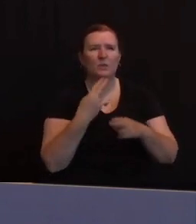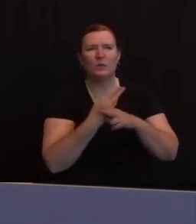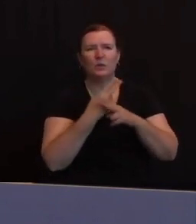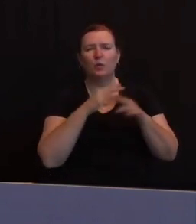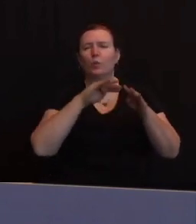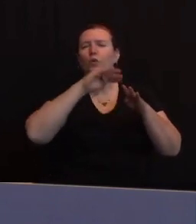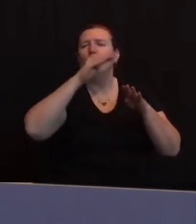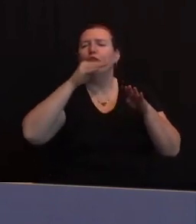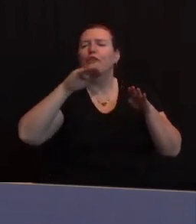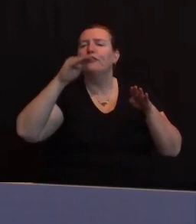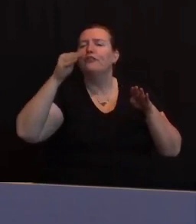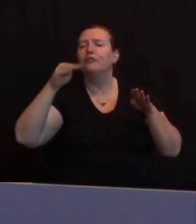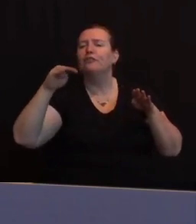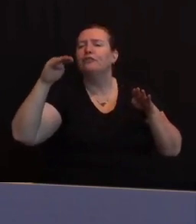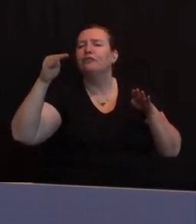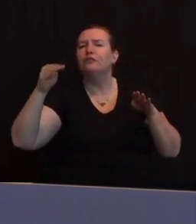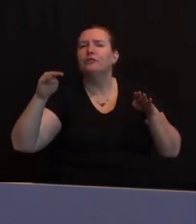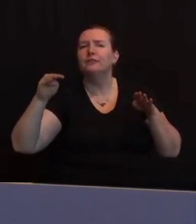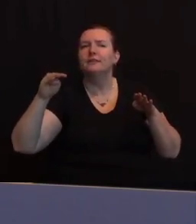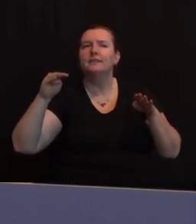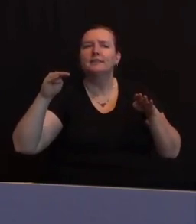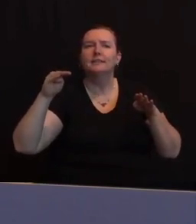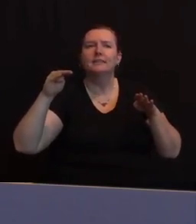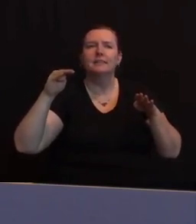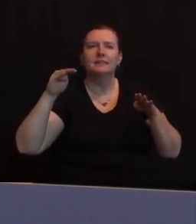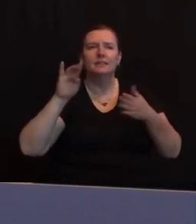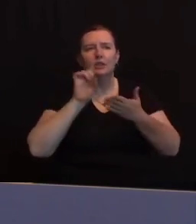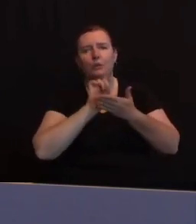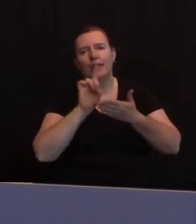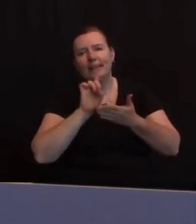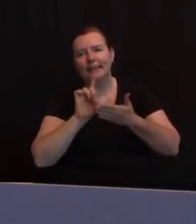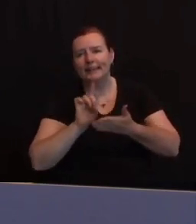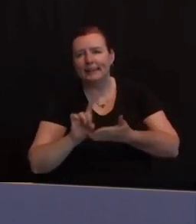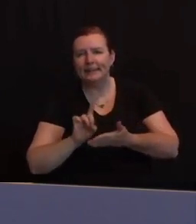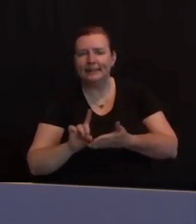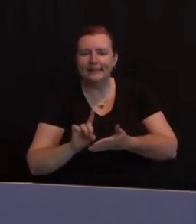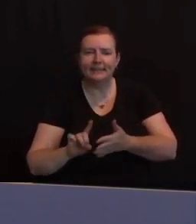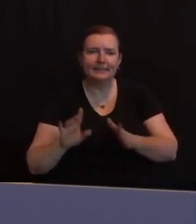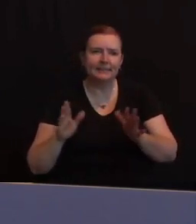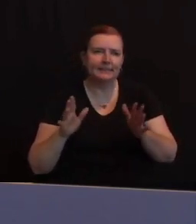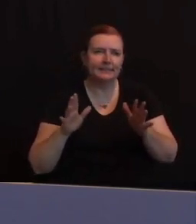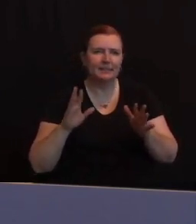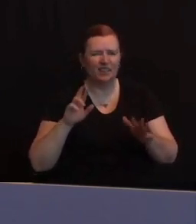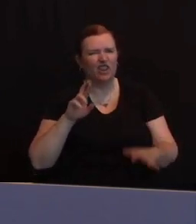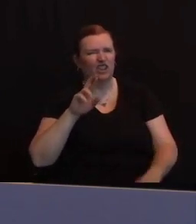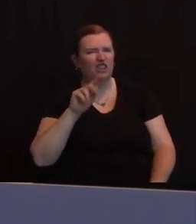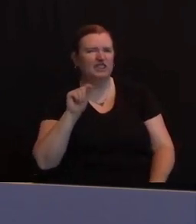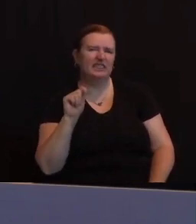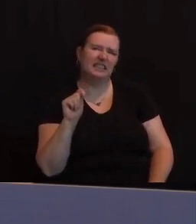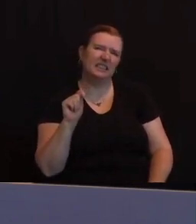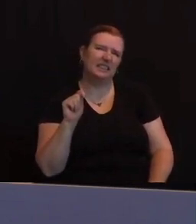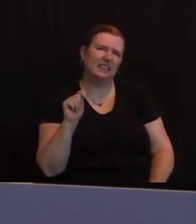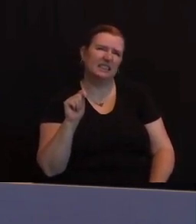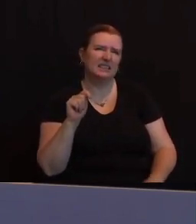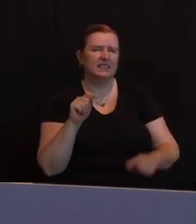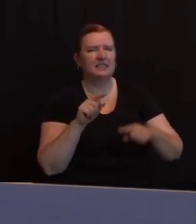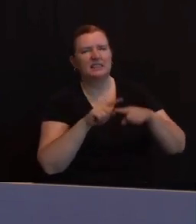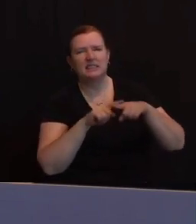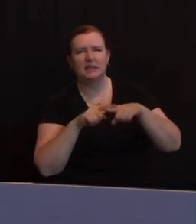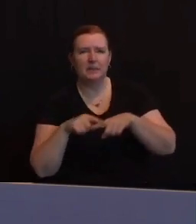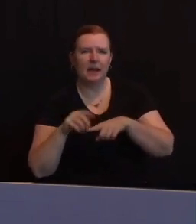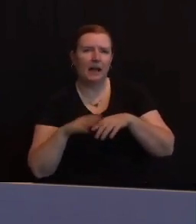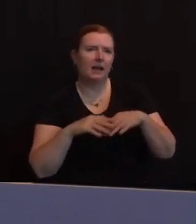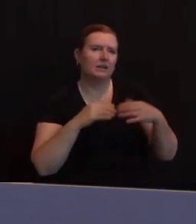number of cases over time, because again, the assumptions, are based on a certain point of time. It is based